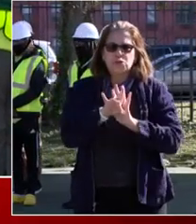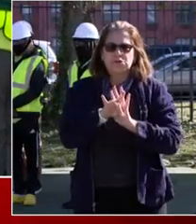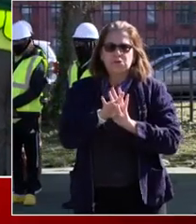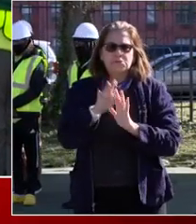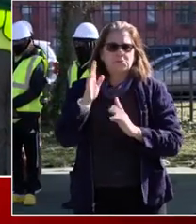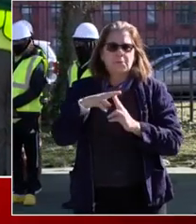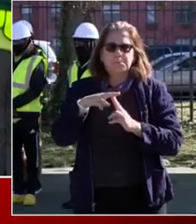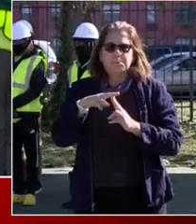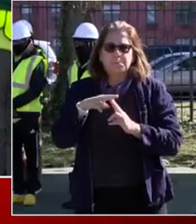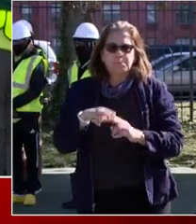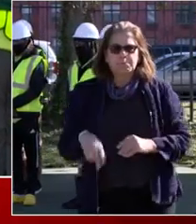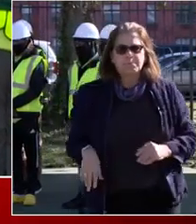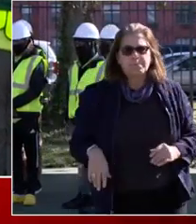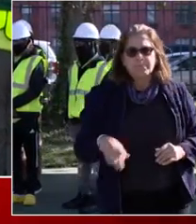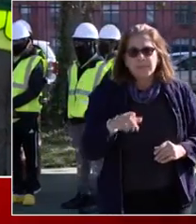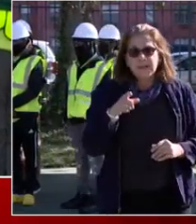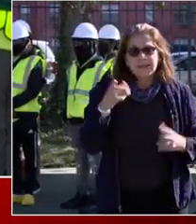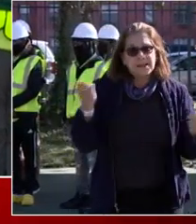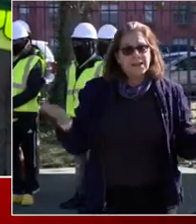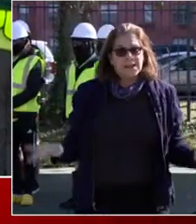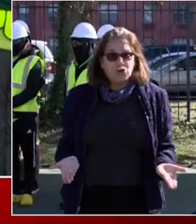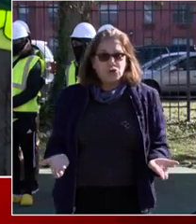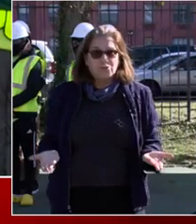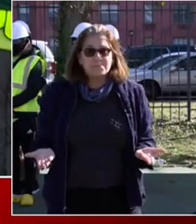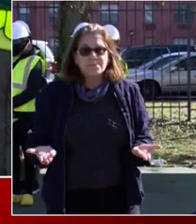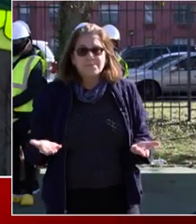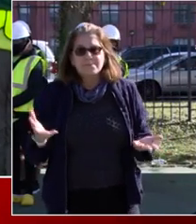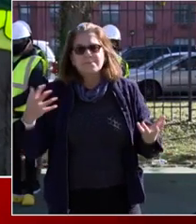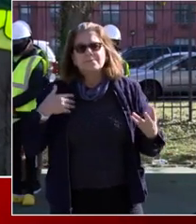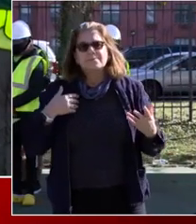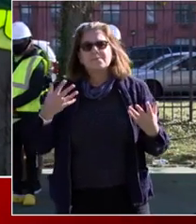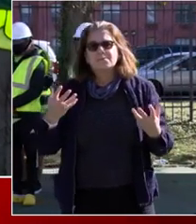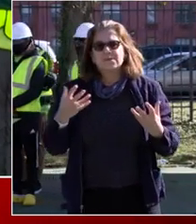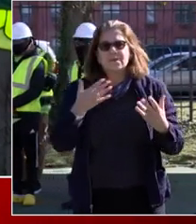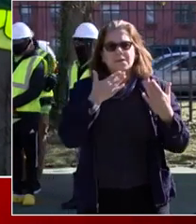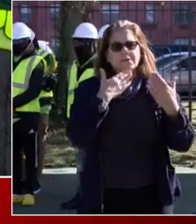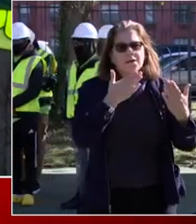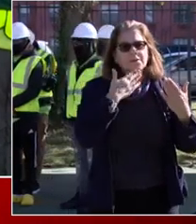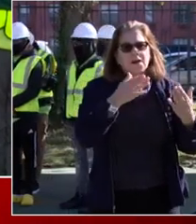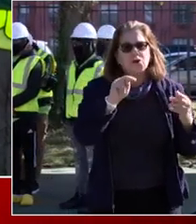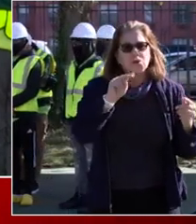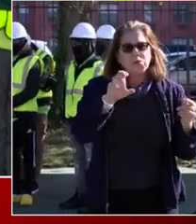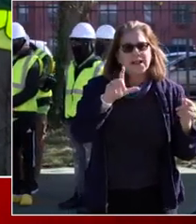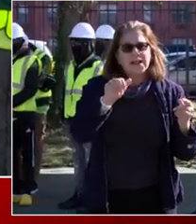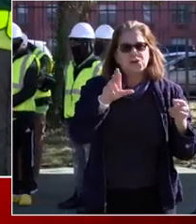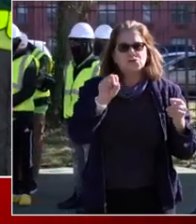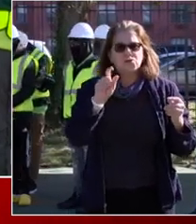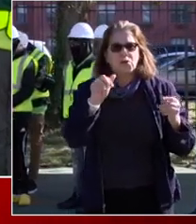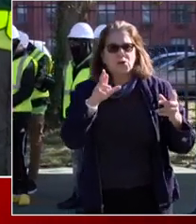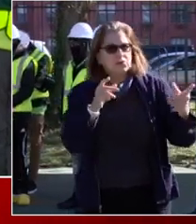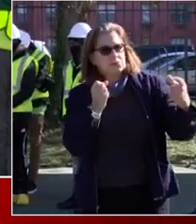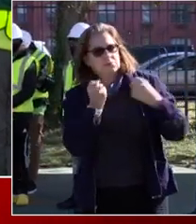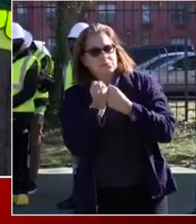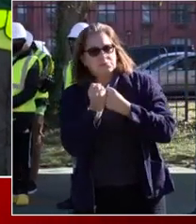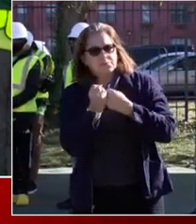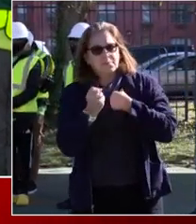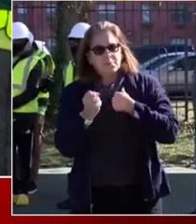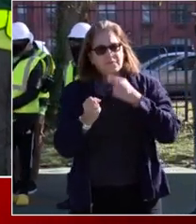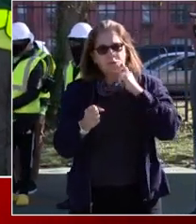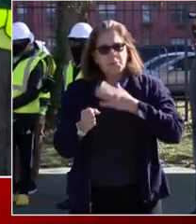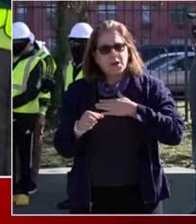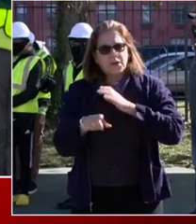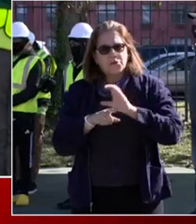And here, I would like to thank New Columbia Solar because they support my career by providing the resources and